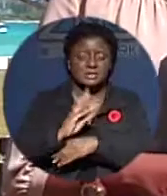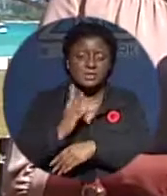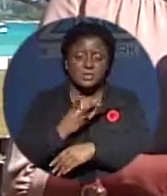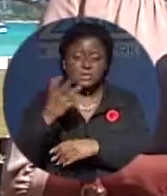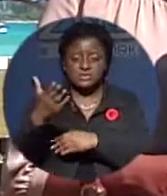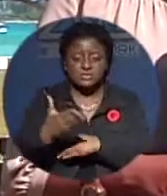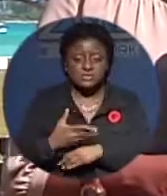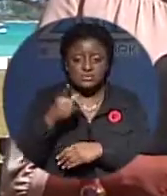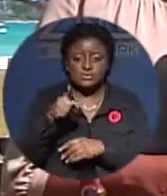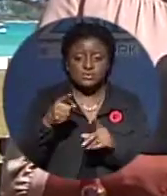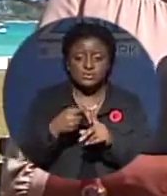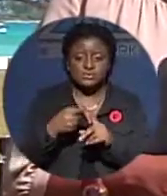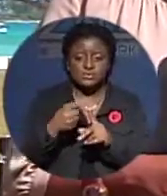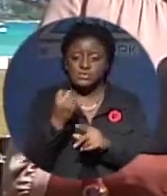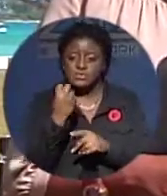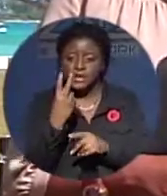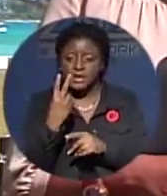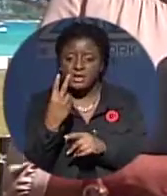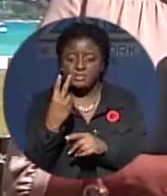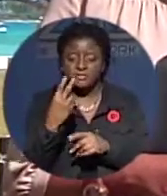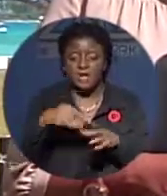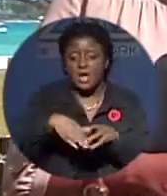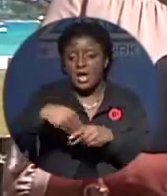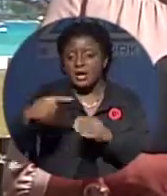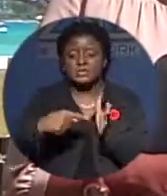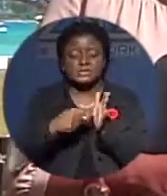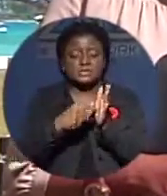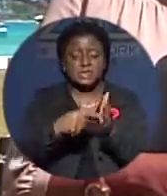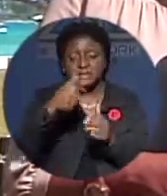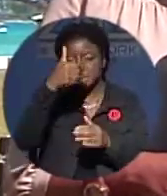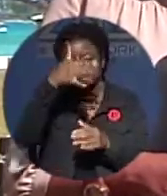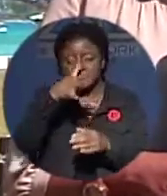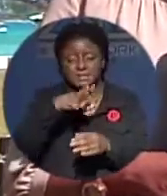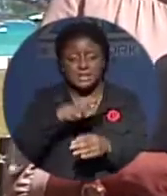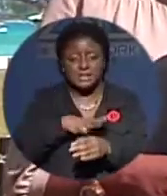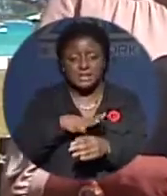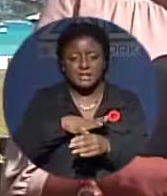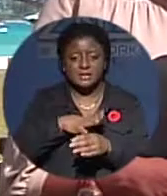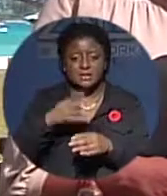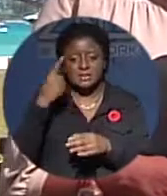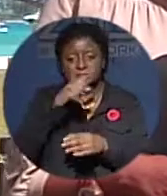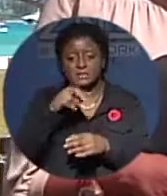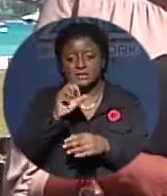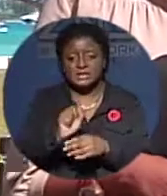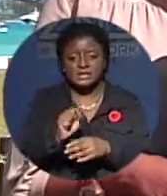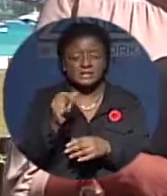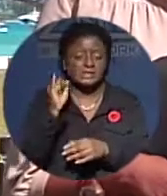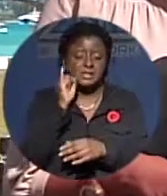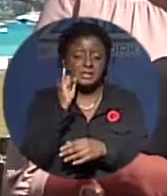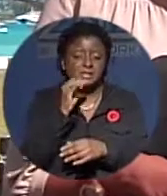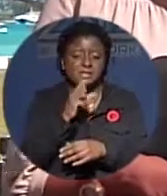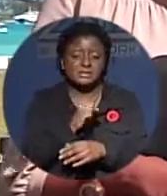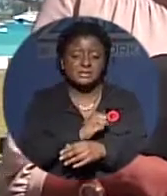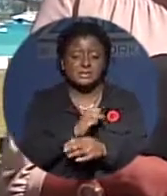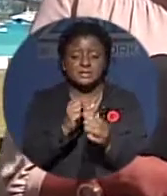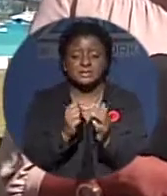men, 12 Bahamian World War II vets who now stand among the best of them. For ZNS News, I'm Anthea Smith.